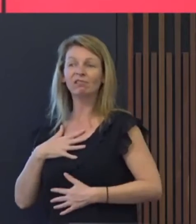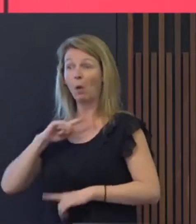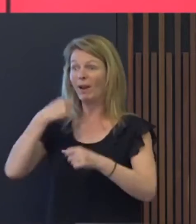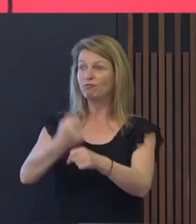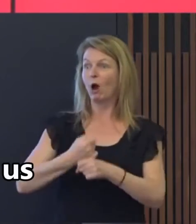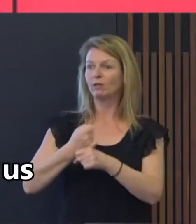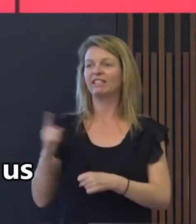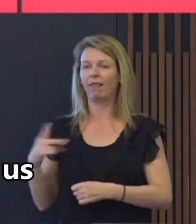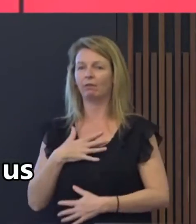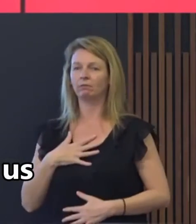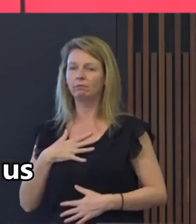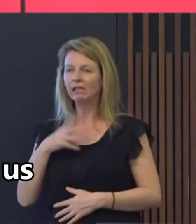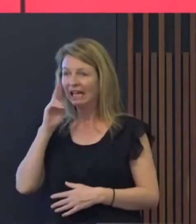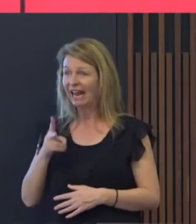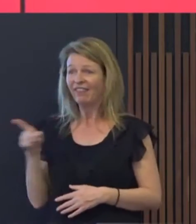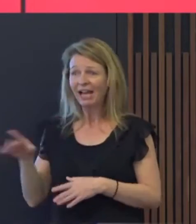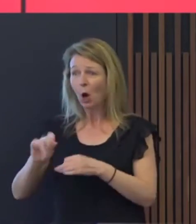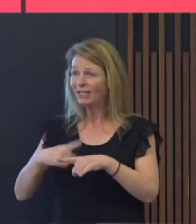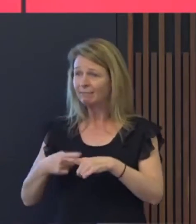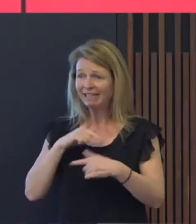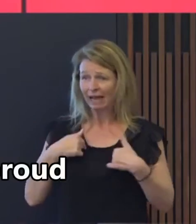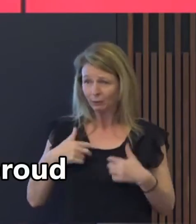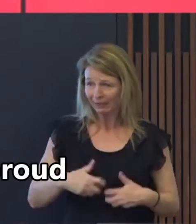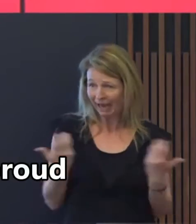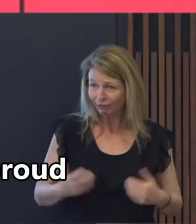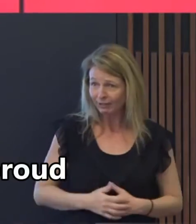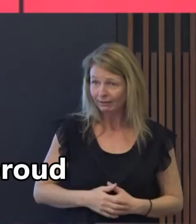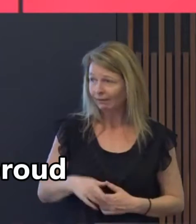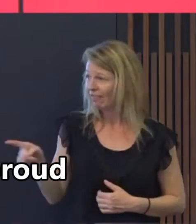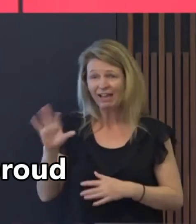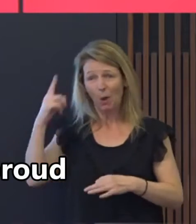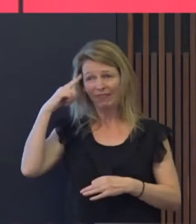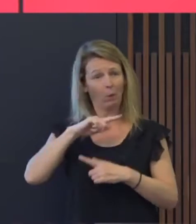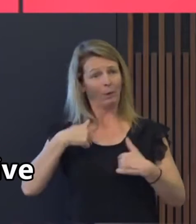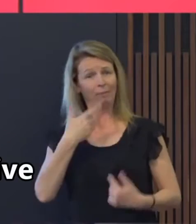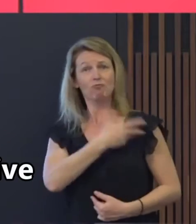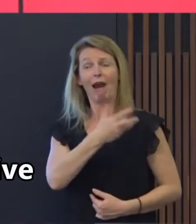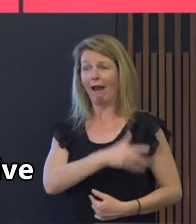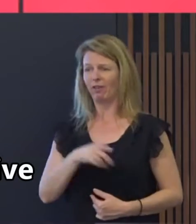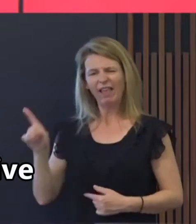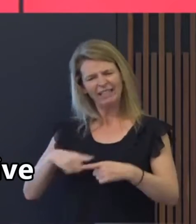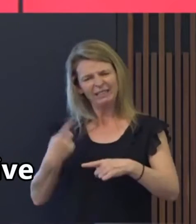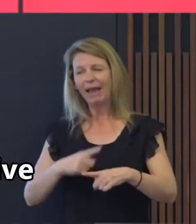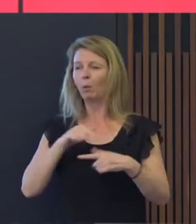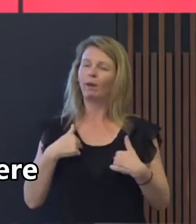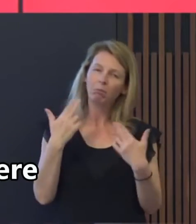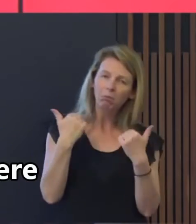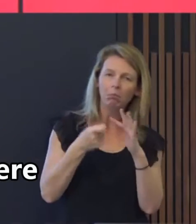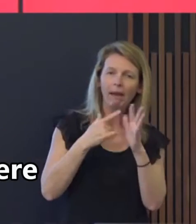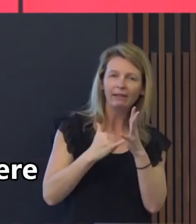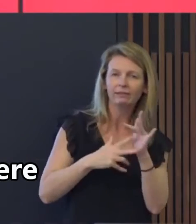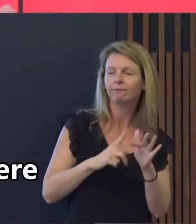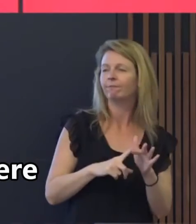protest, because they don't expect us to be angry. They don't expect us to be proud. They expect us to be passive